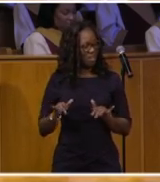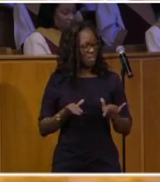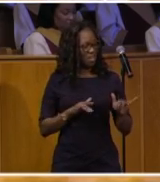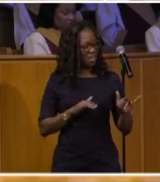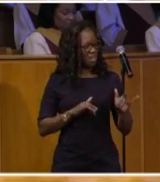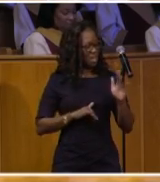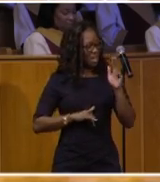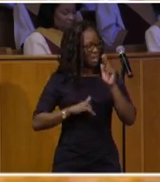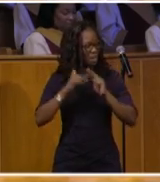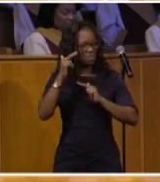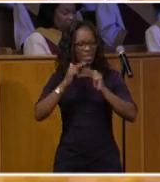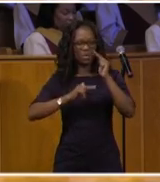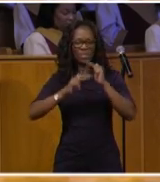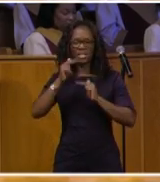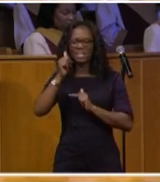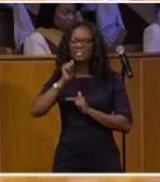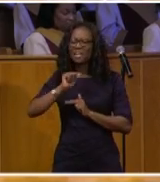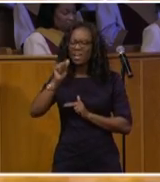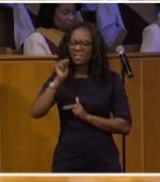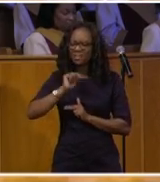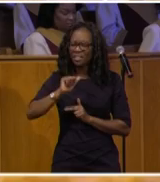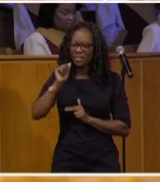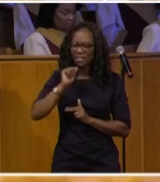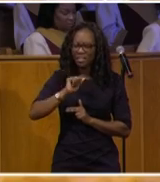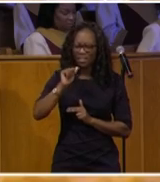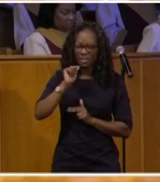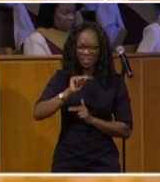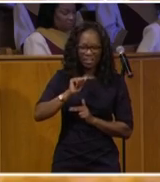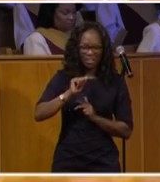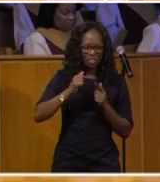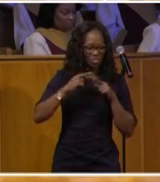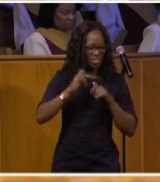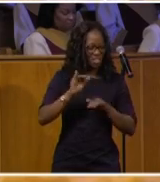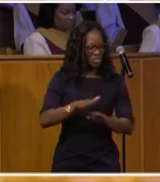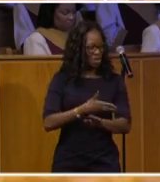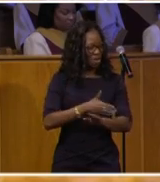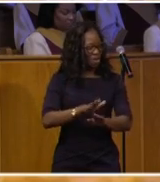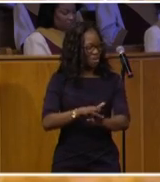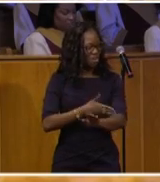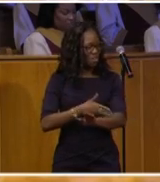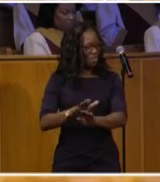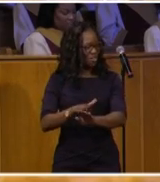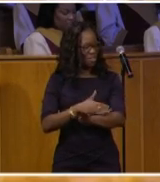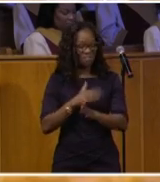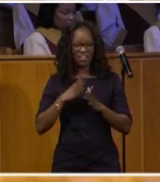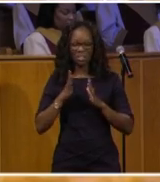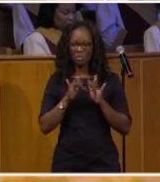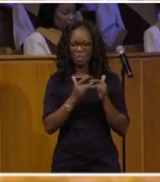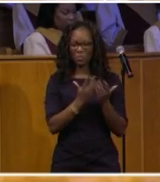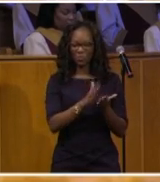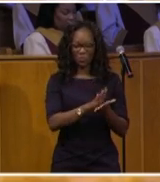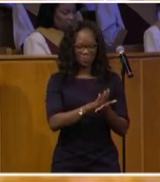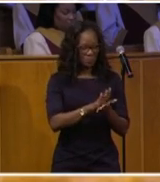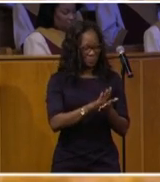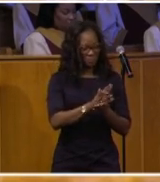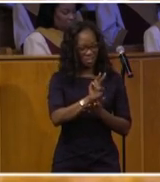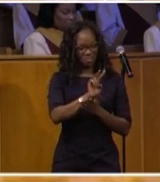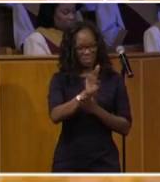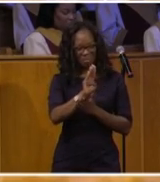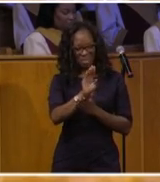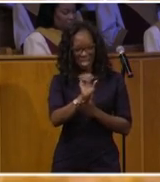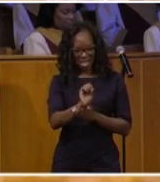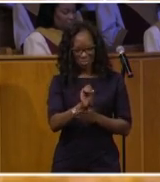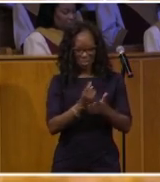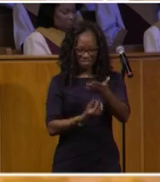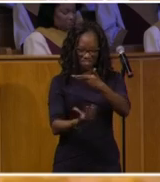Building, Daily Building, As the Moments Fly. And we sang that in Vacation Bible School. And we had a